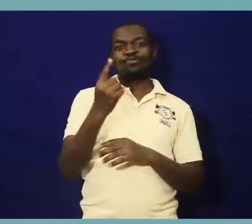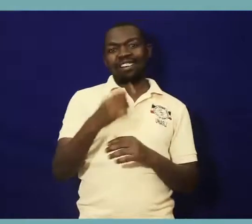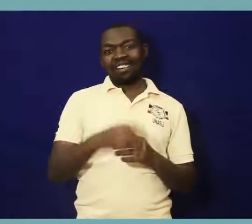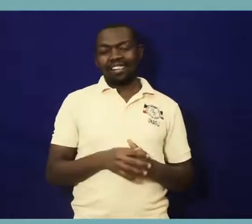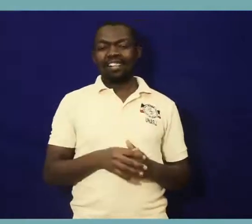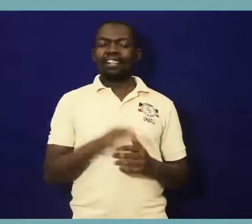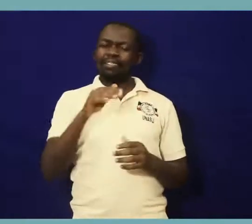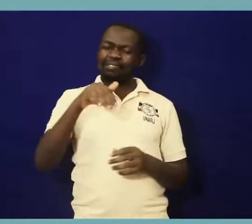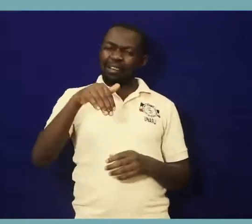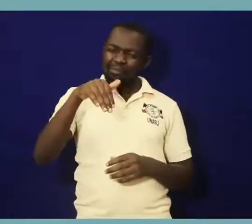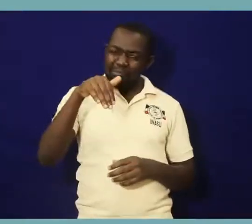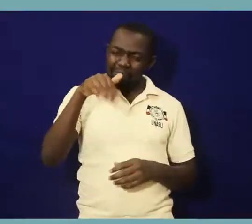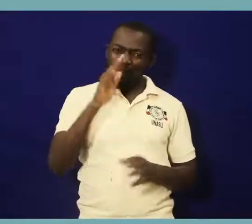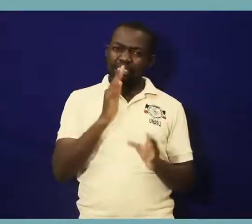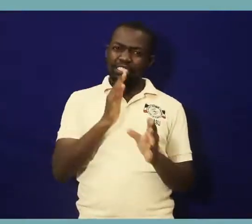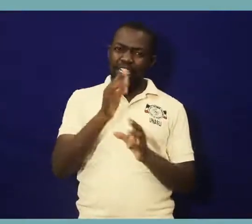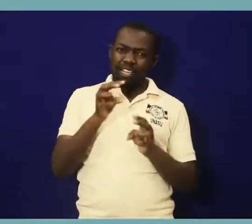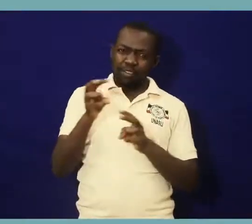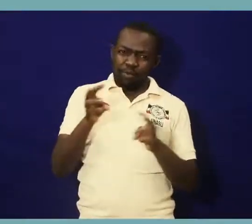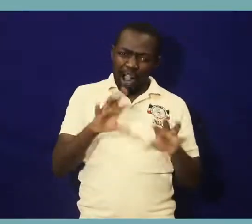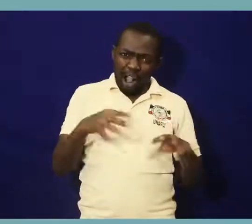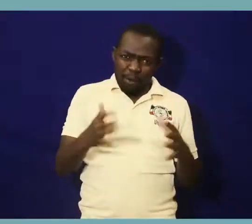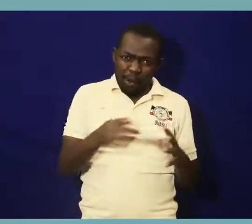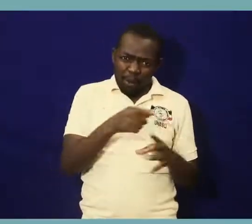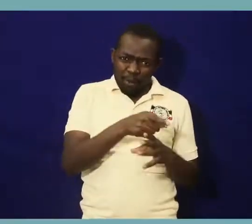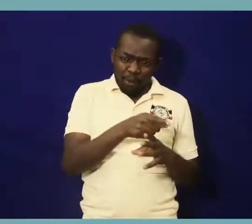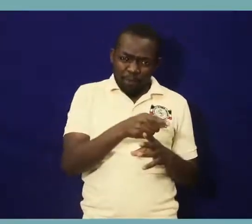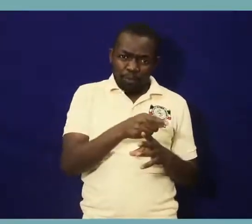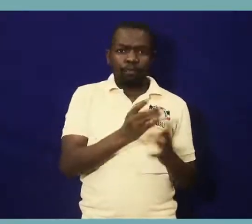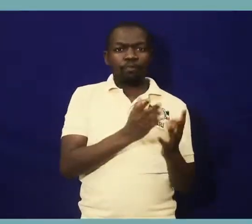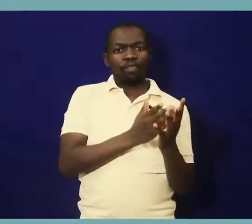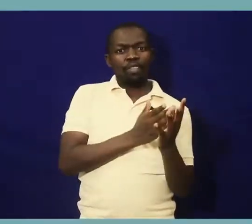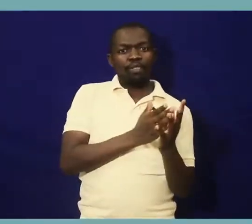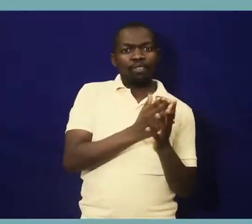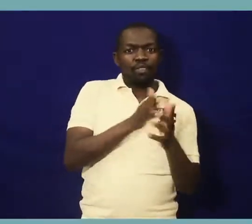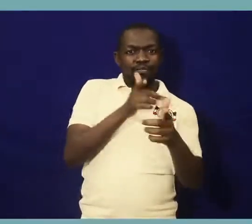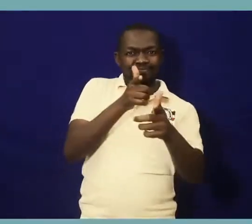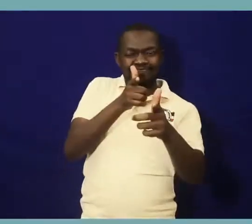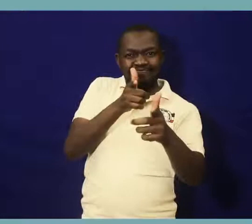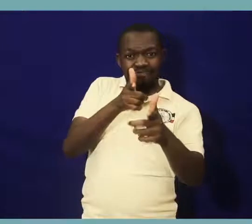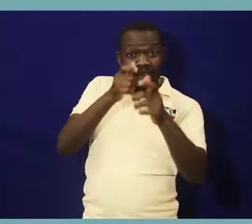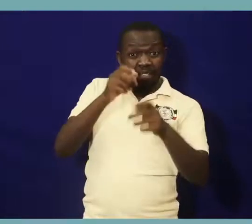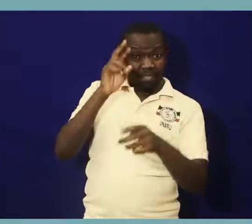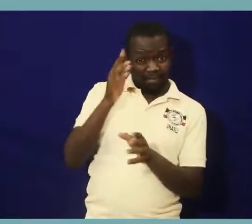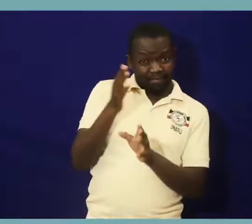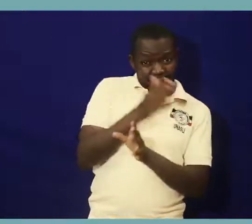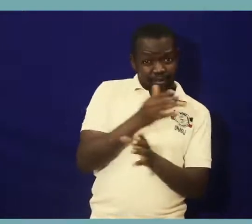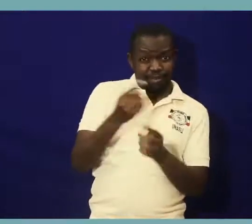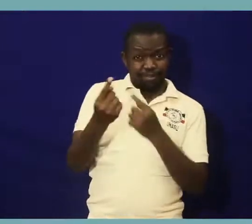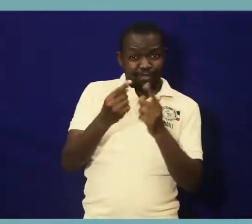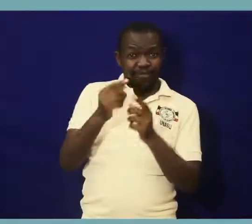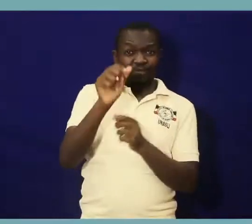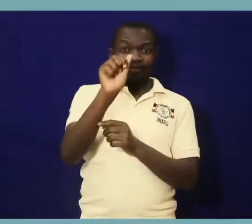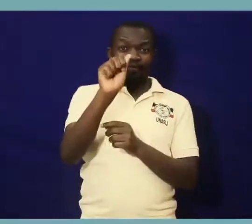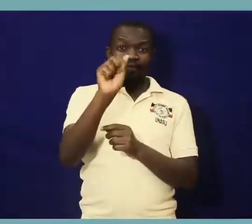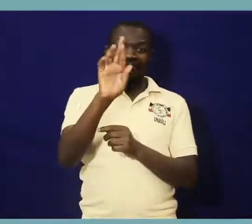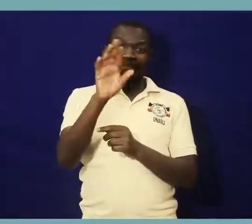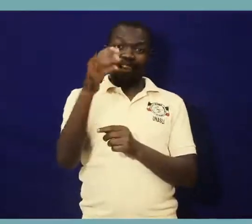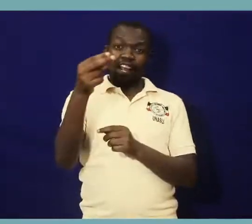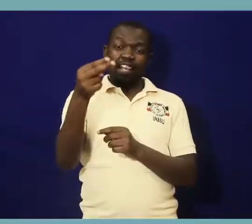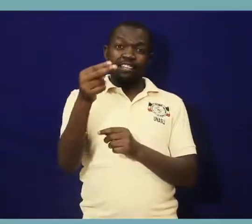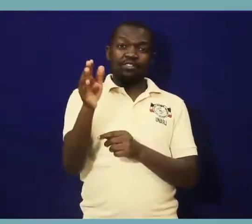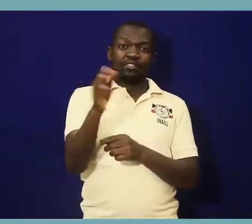most direct way nationalism caused World War I was through the assassination of the Archduke of